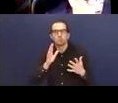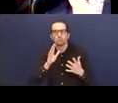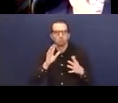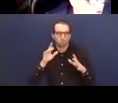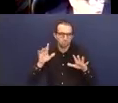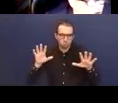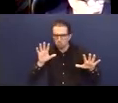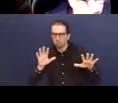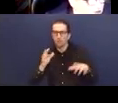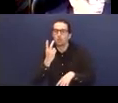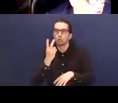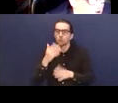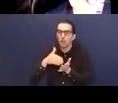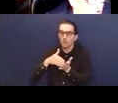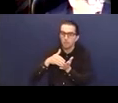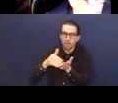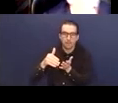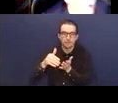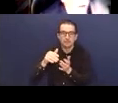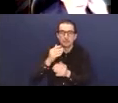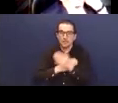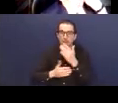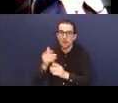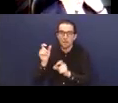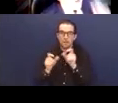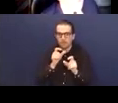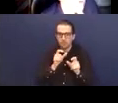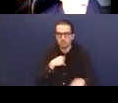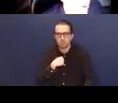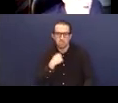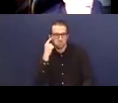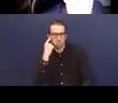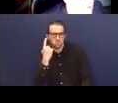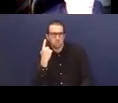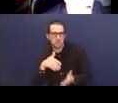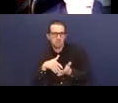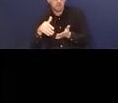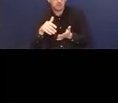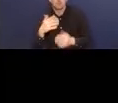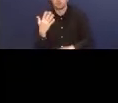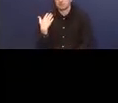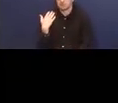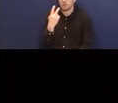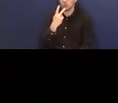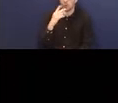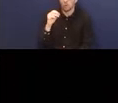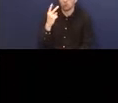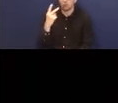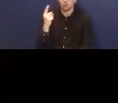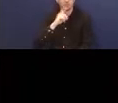in terms of who you consider disabled and who not. And we'll look at an example from Zambia in detail so people will understand how that